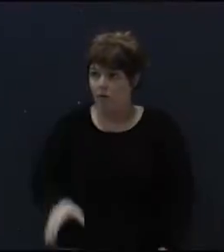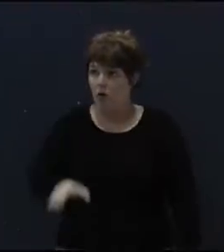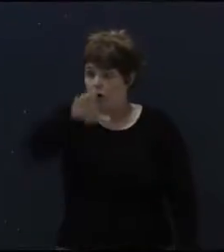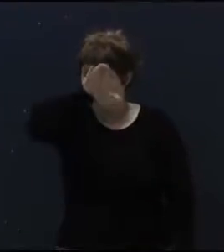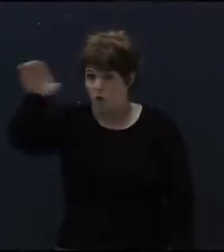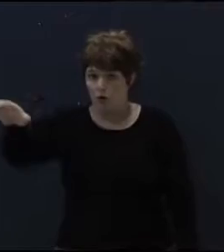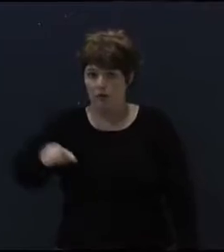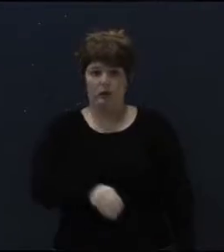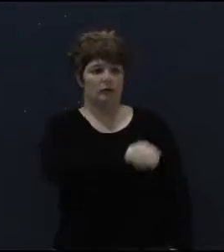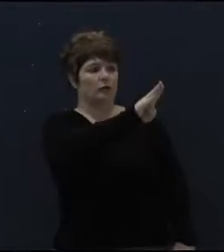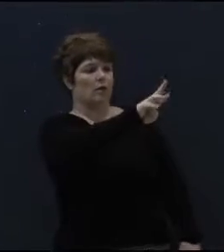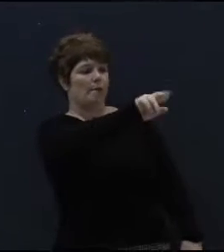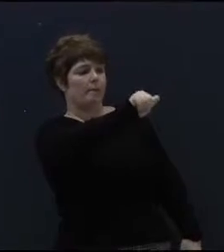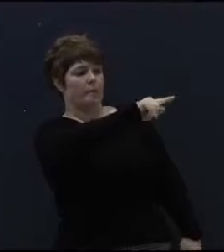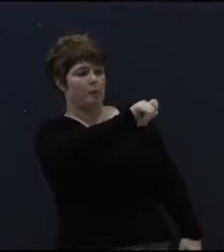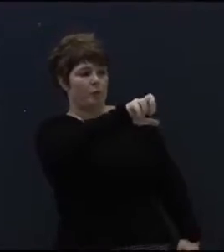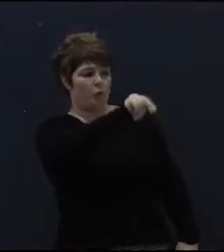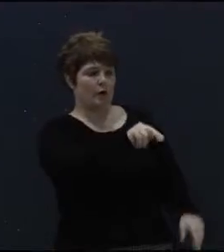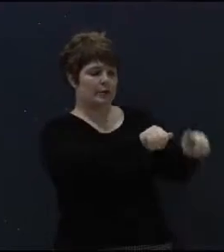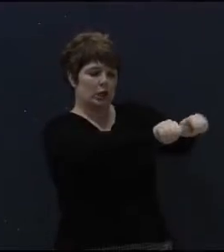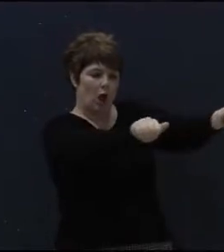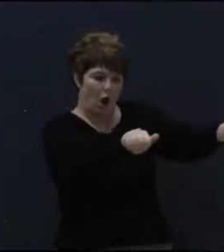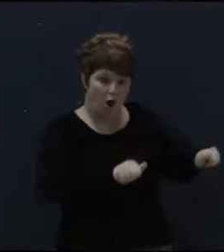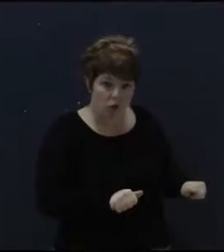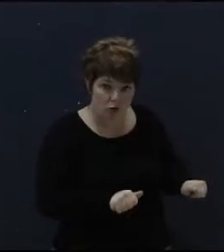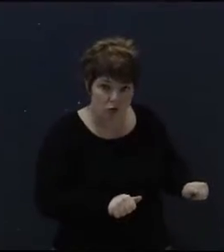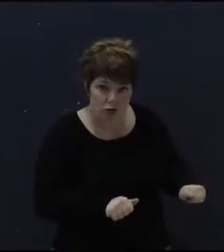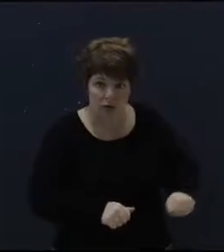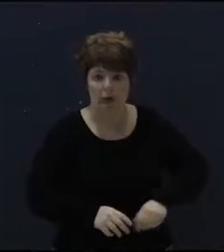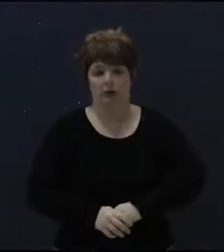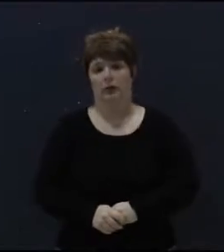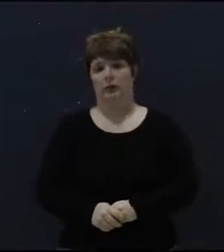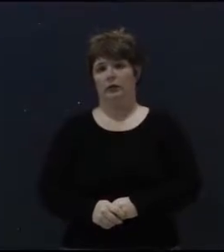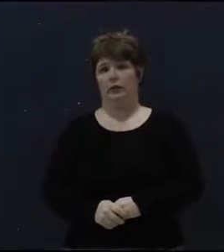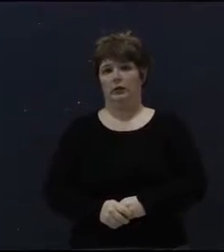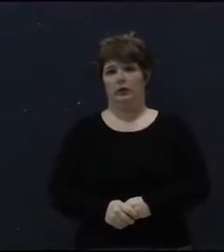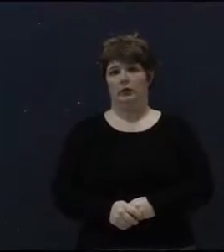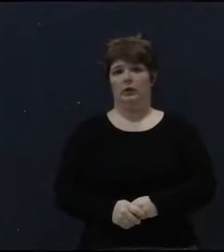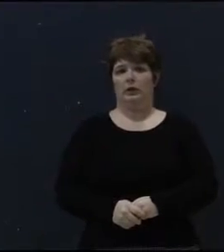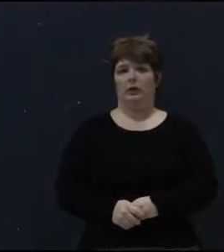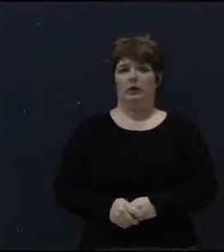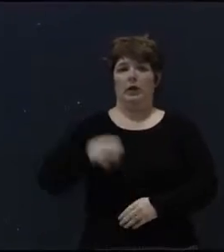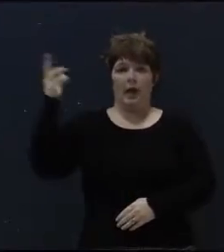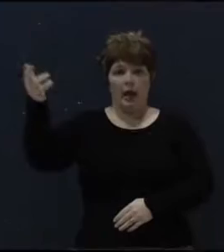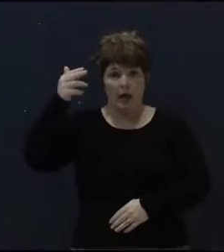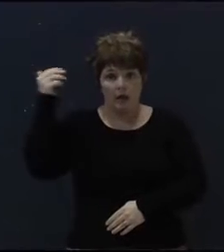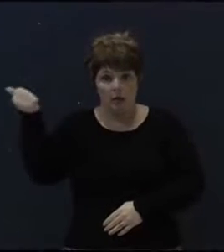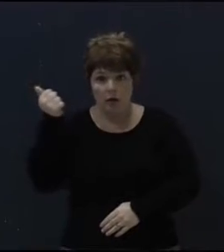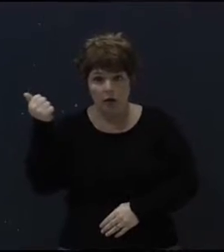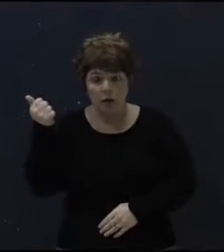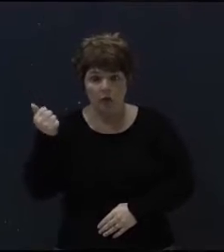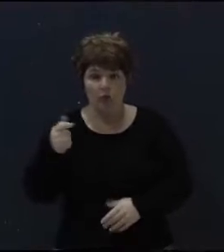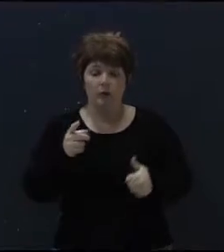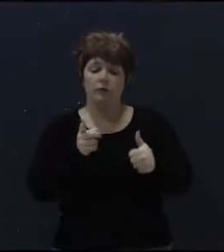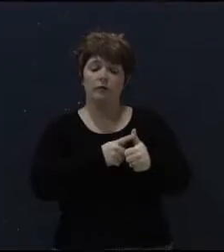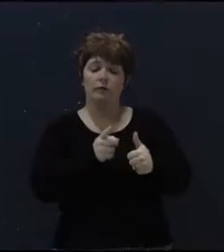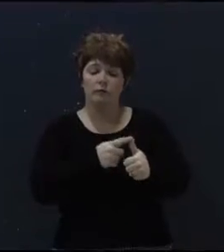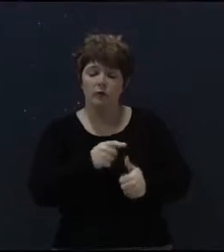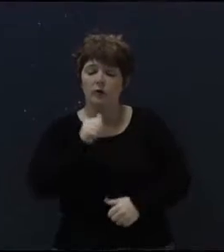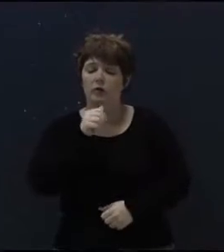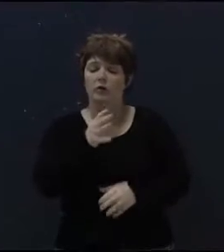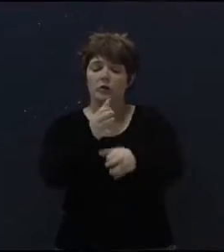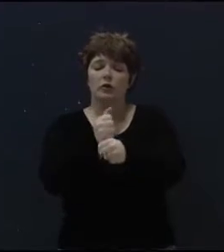brazen altar. Well, hallelujah. It takes suffering. It took sacrifice. It took